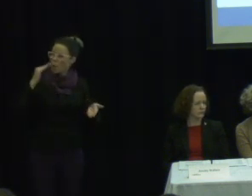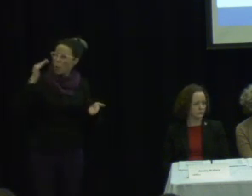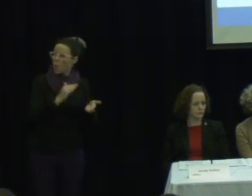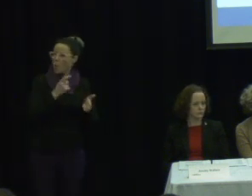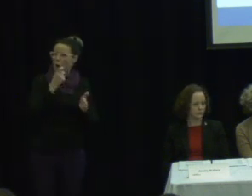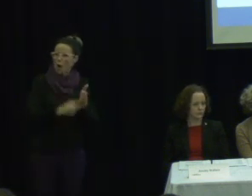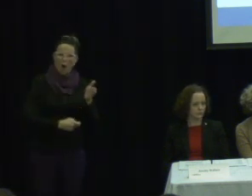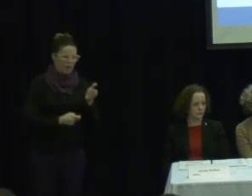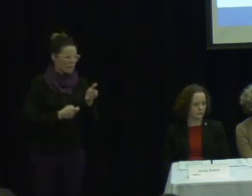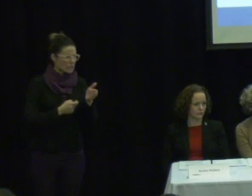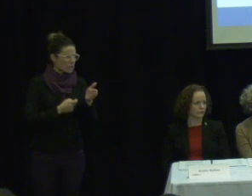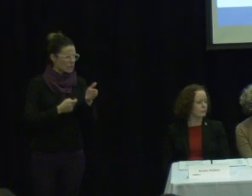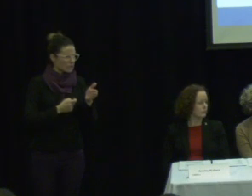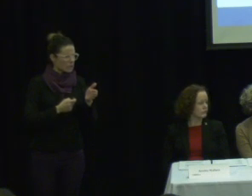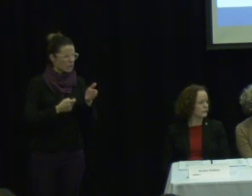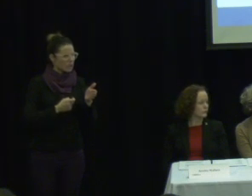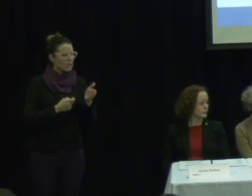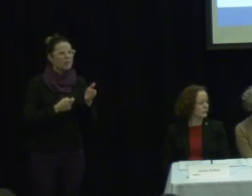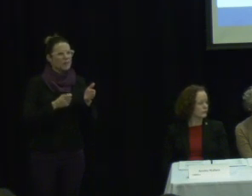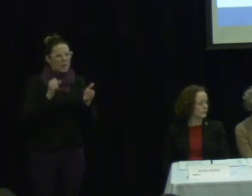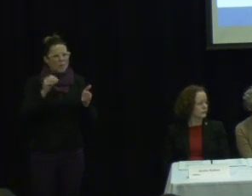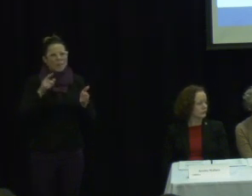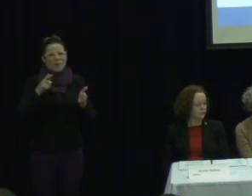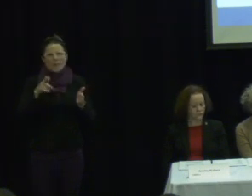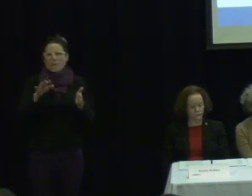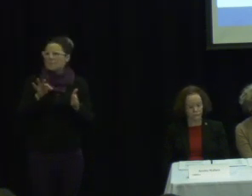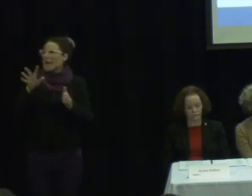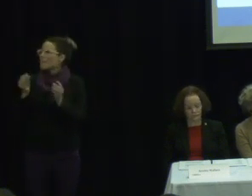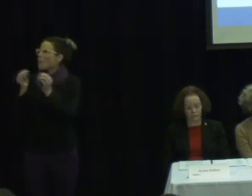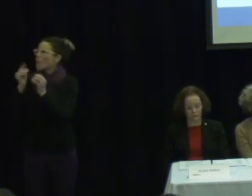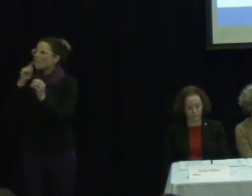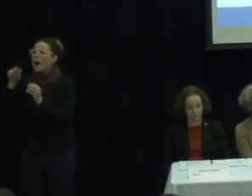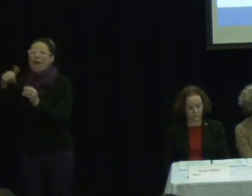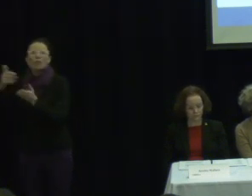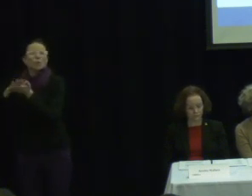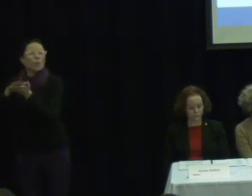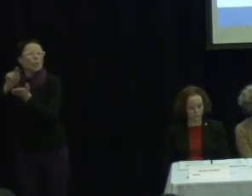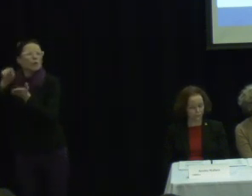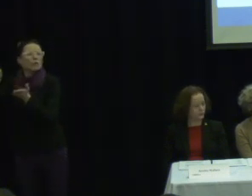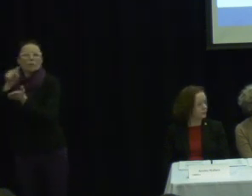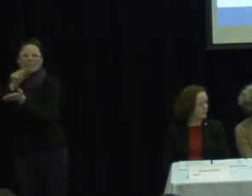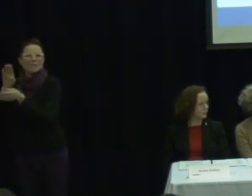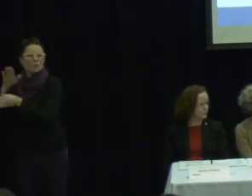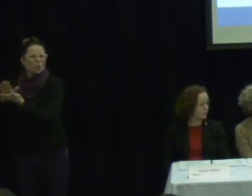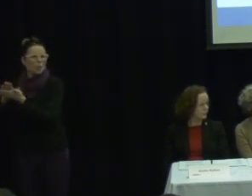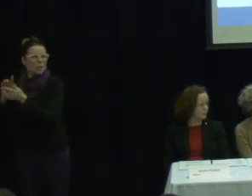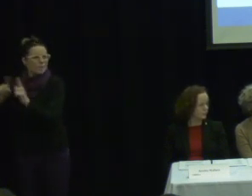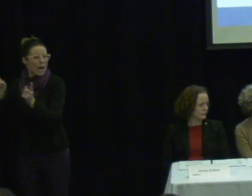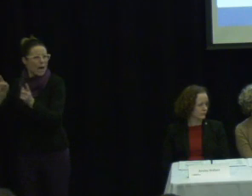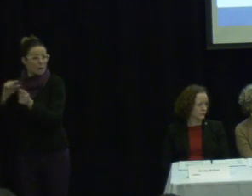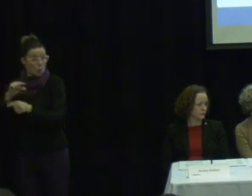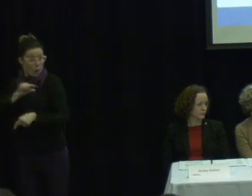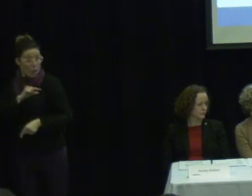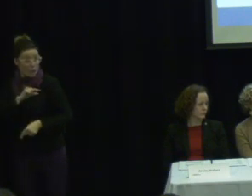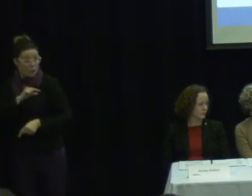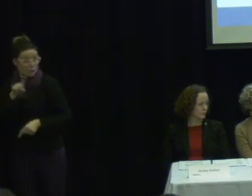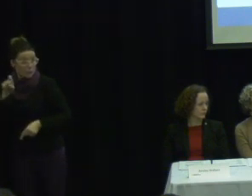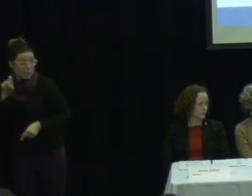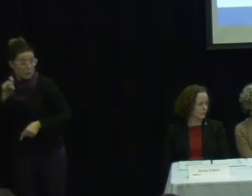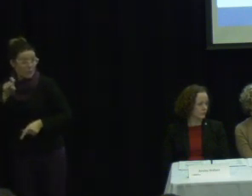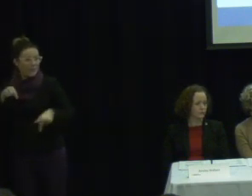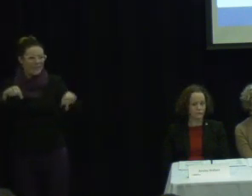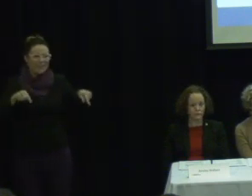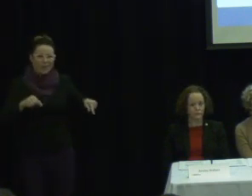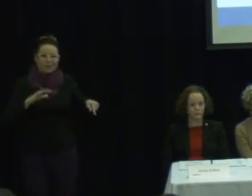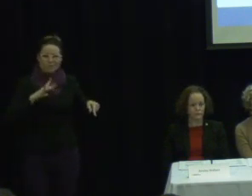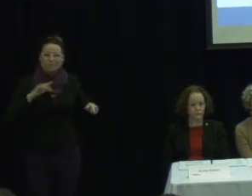more and literally get less? So our marketing is in the next 5 years is going to start with academic excellence. We're going to make equity and justice a